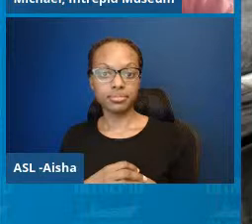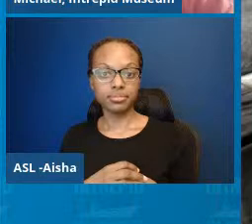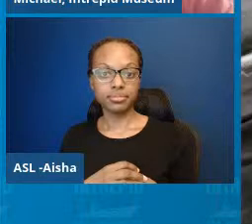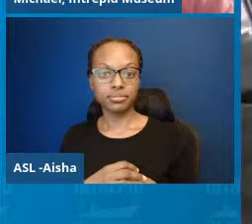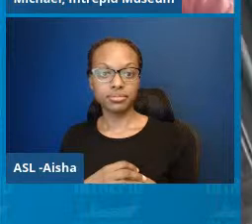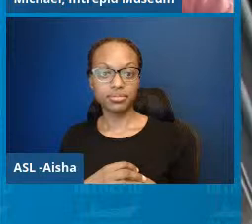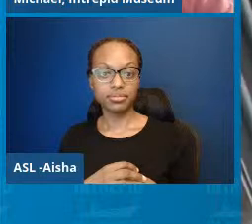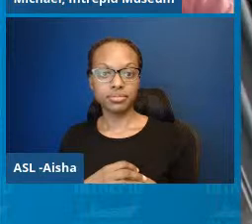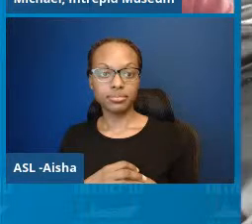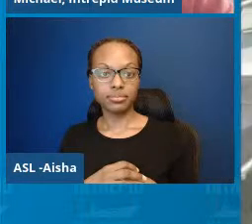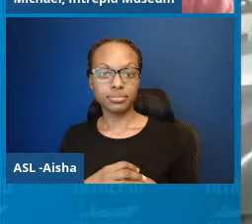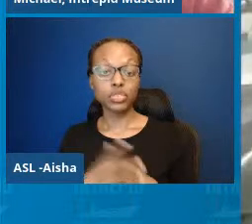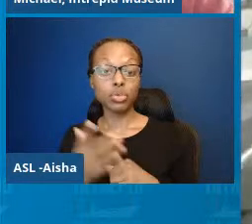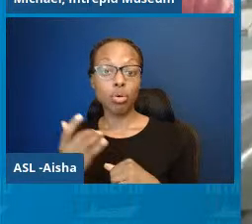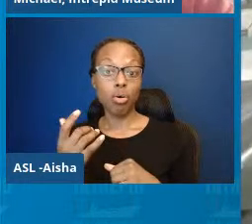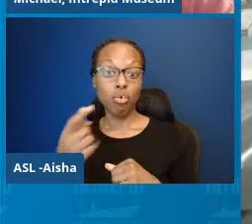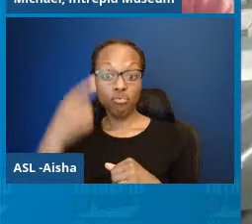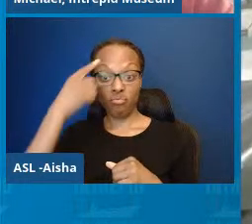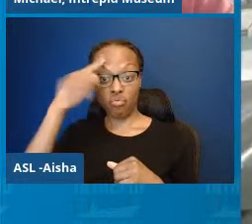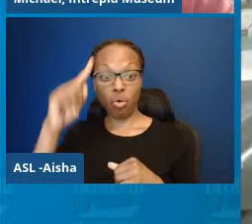for higher ranking